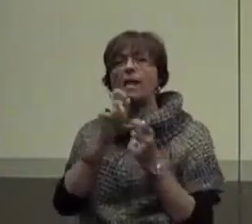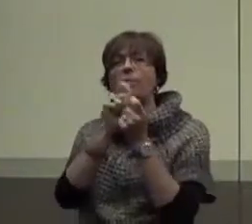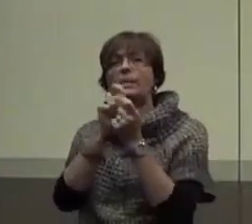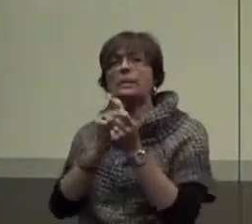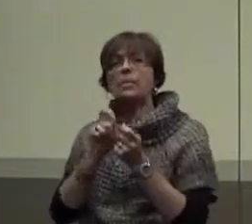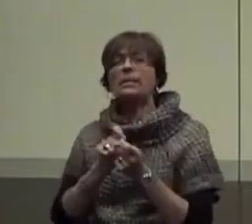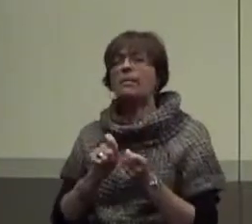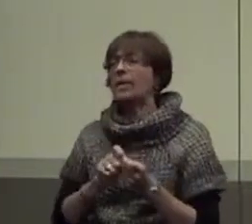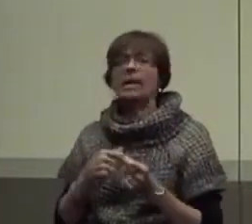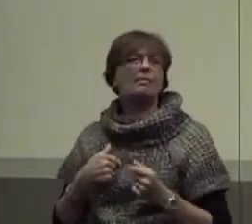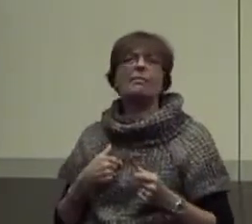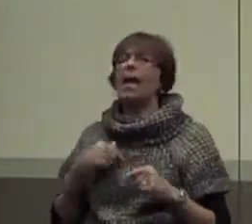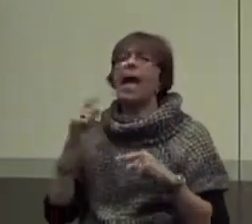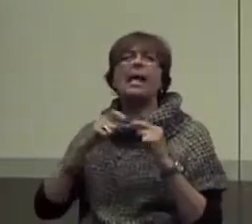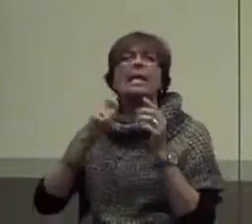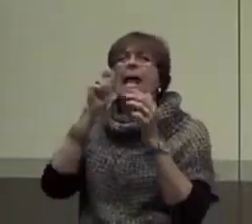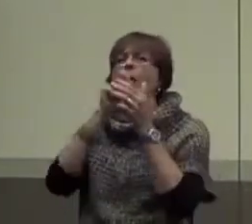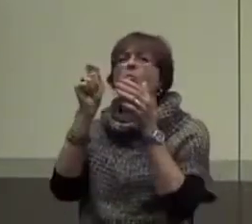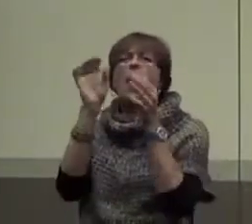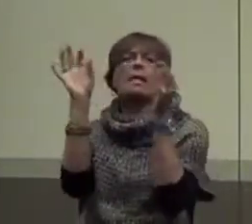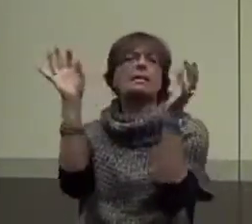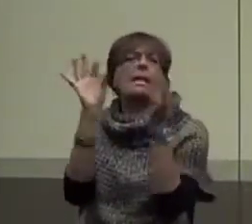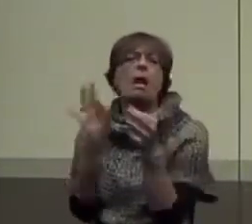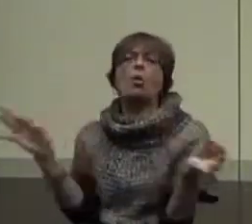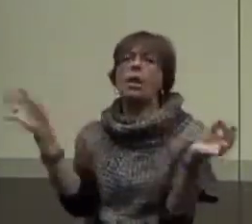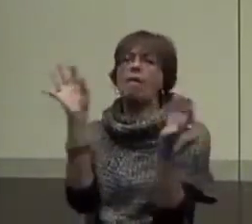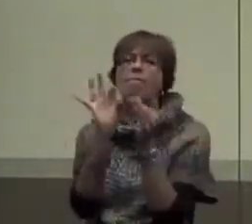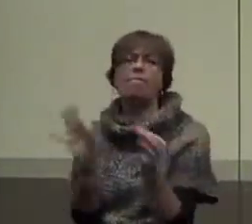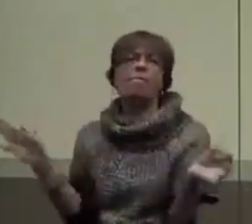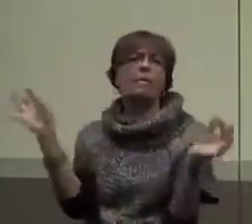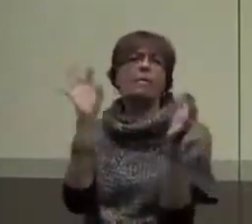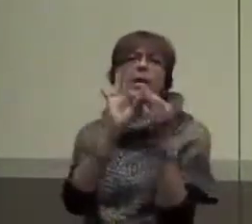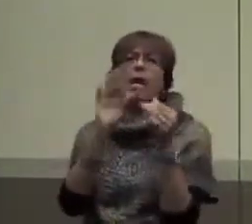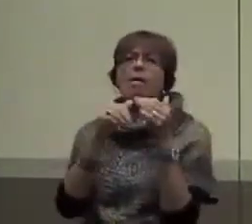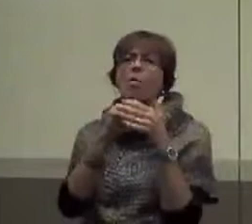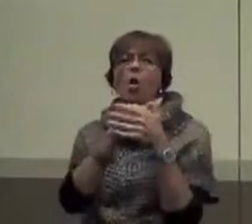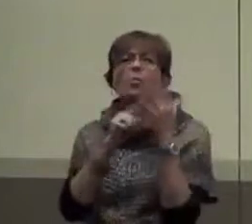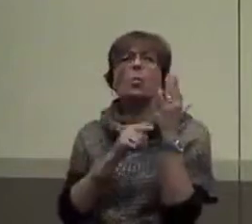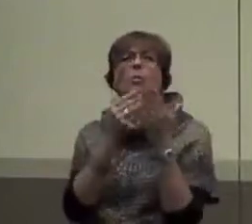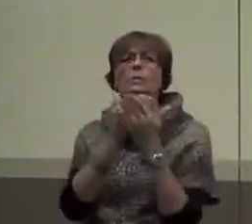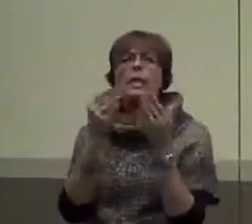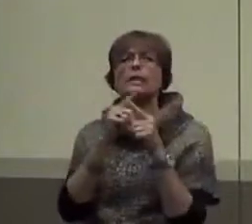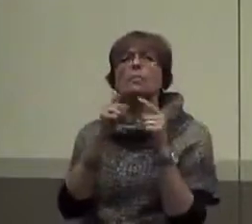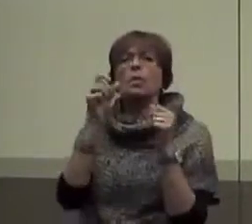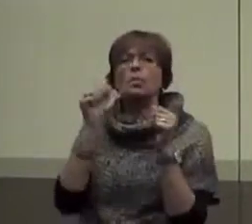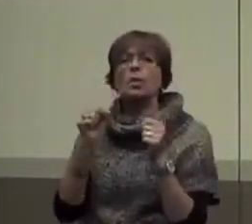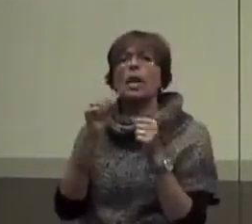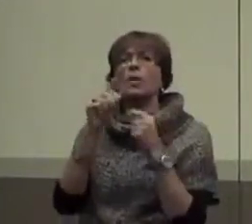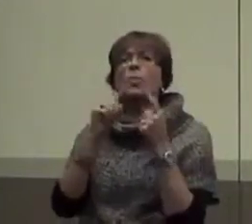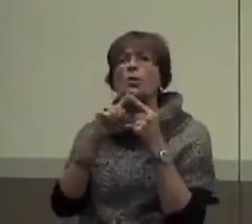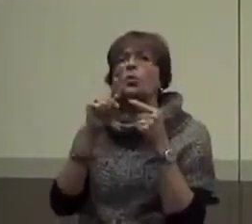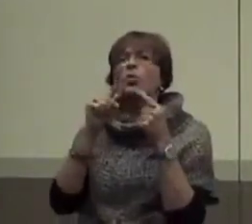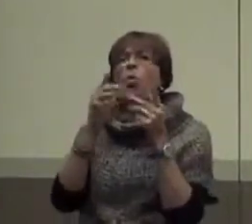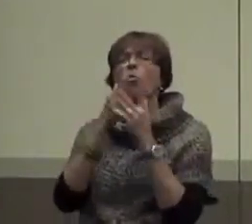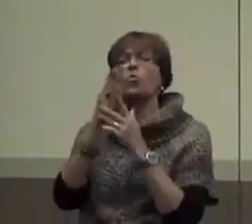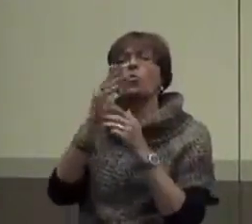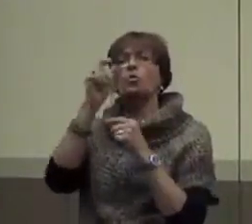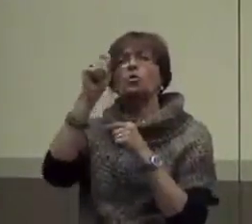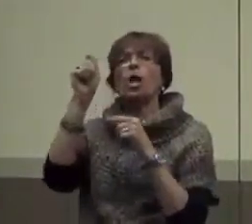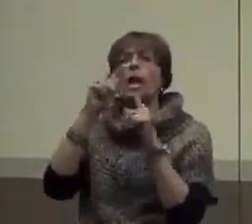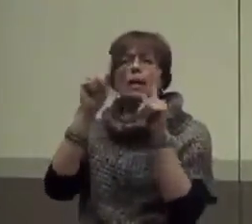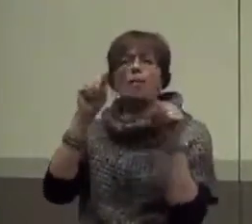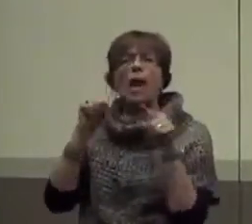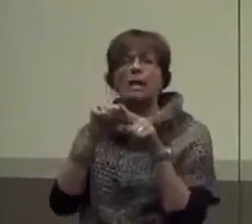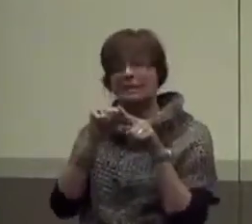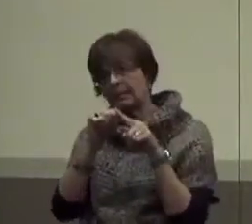So yeah, I'm not going to be able to write a narrative version of all those things, but you'll be able to, one, when you go through your checkbox, think about